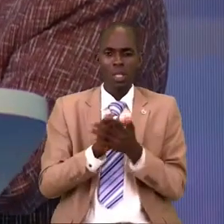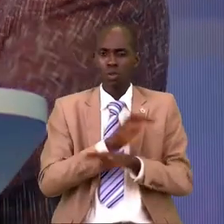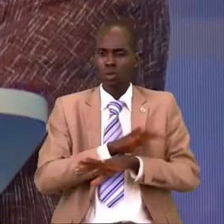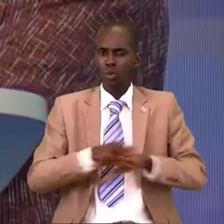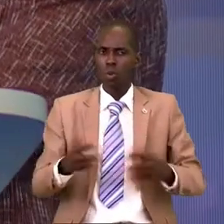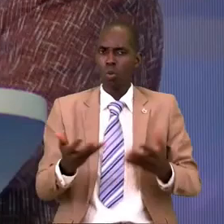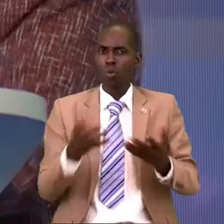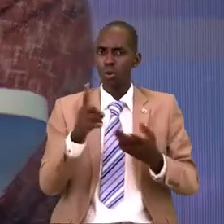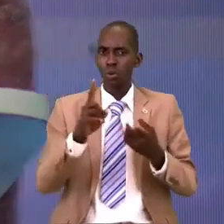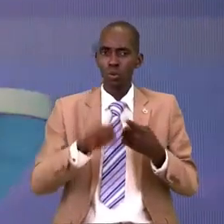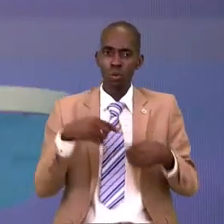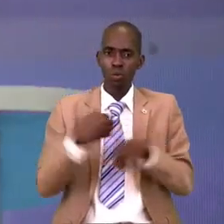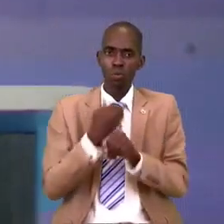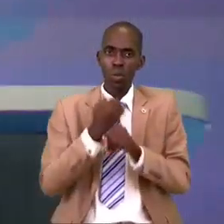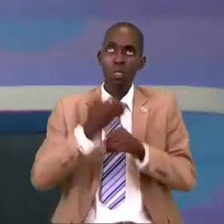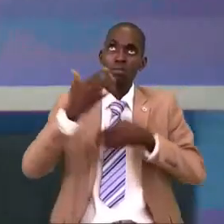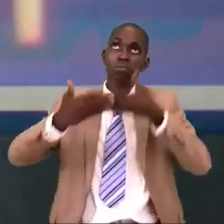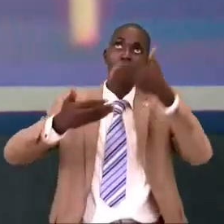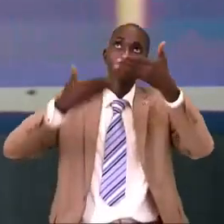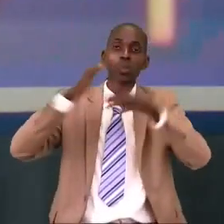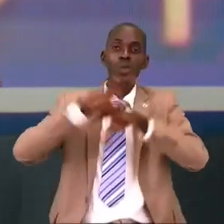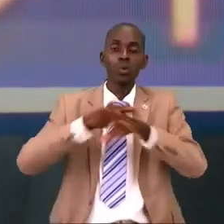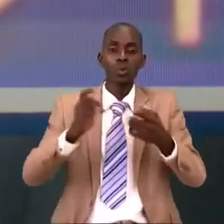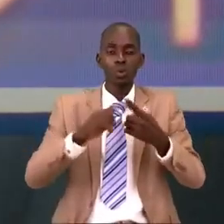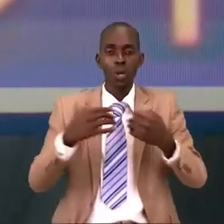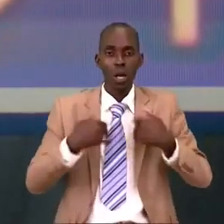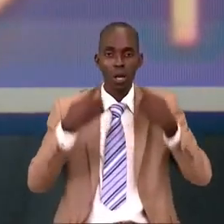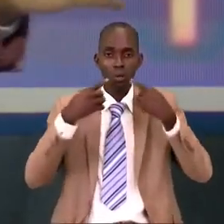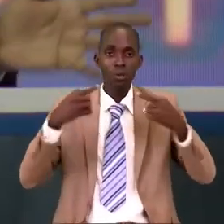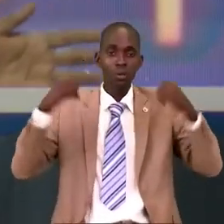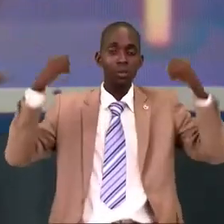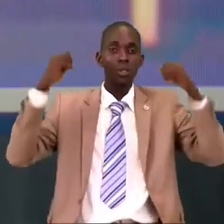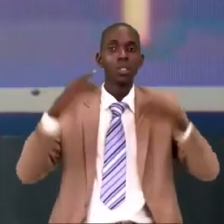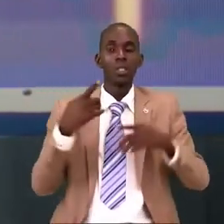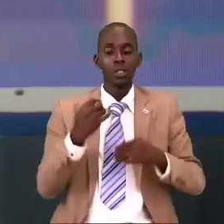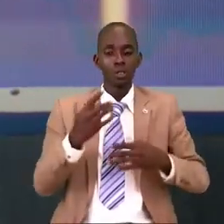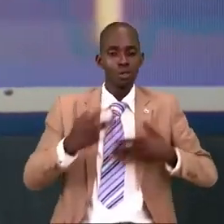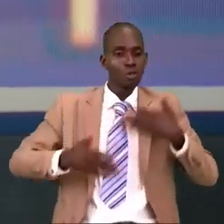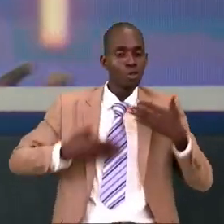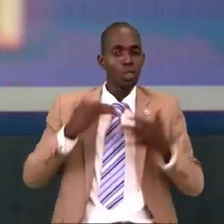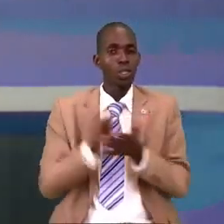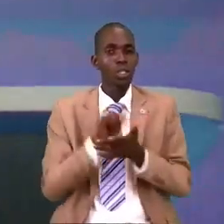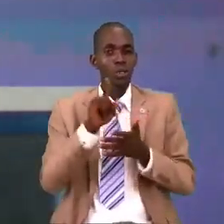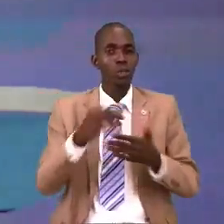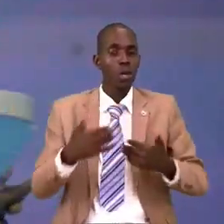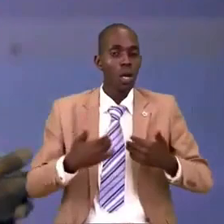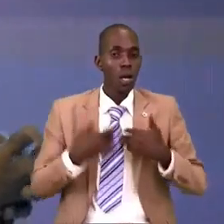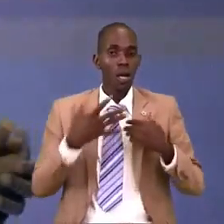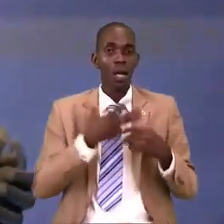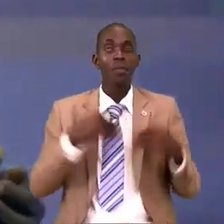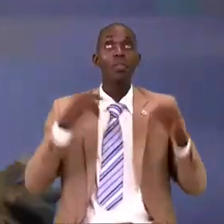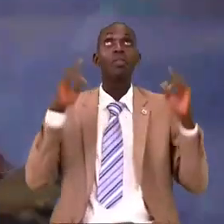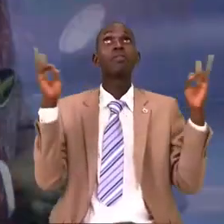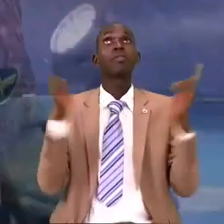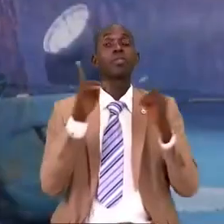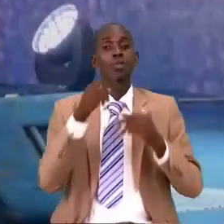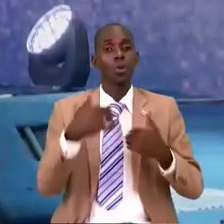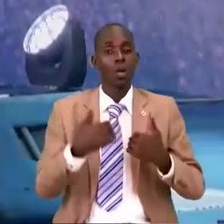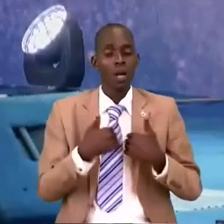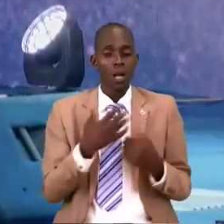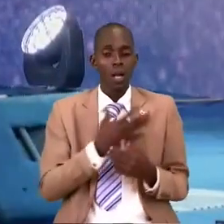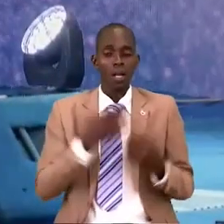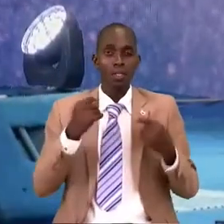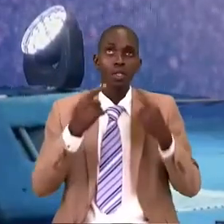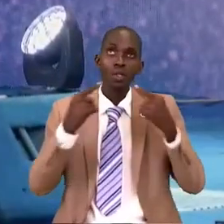you have, and the success you have outside there, if they go against you, the Lord says he will deliver you